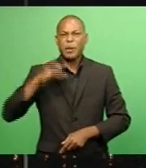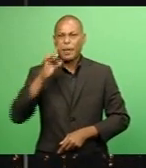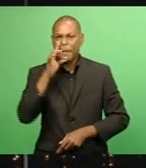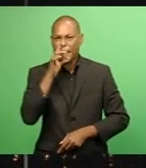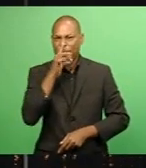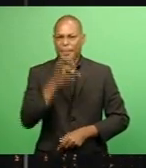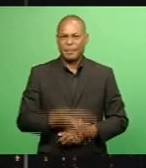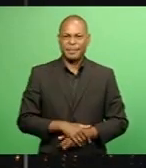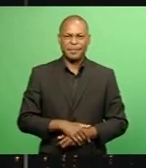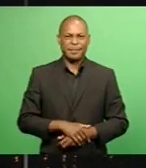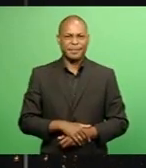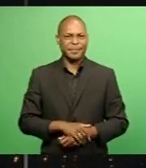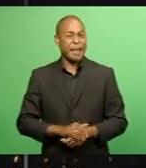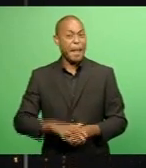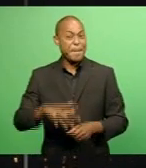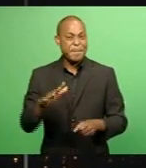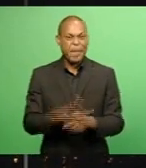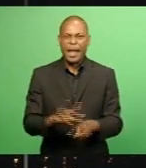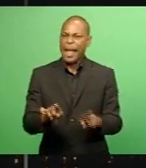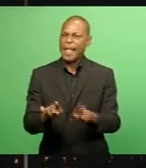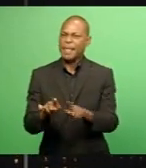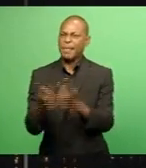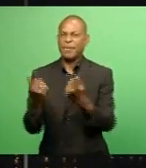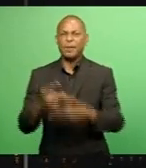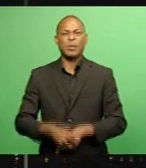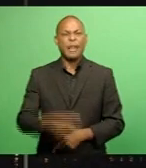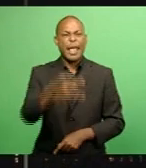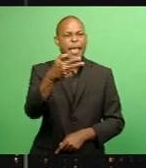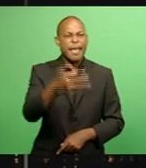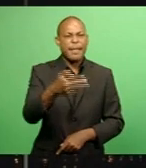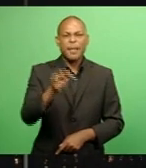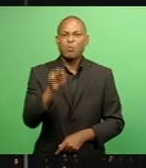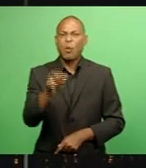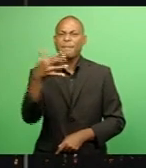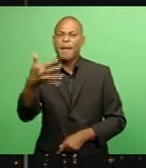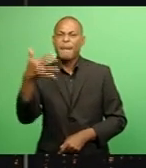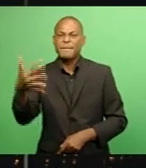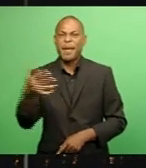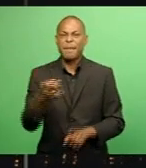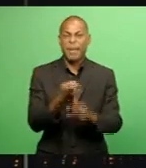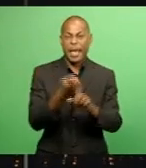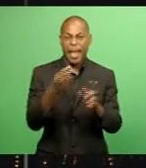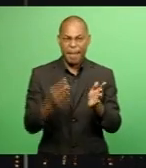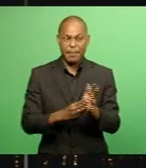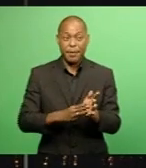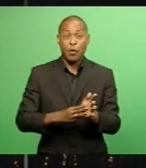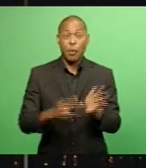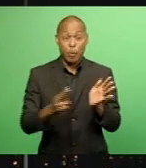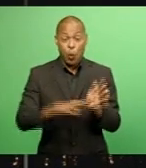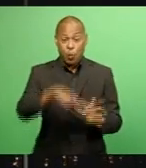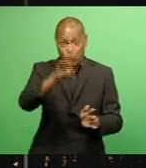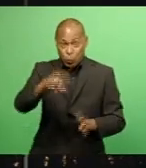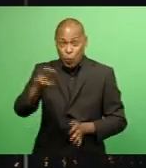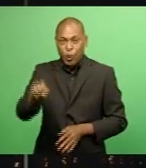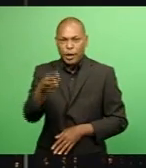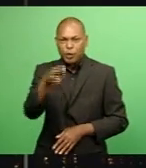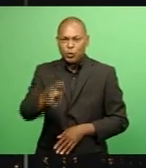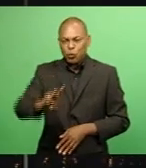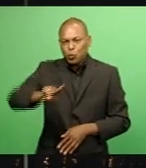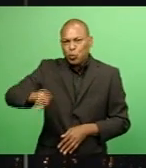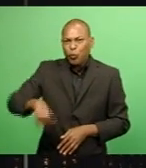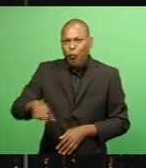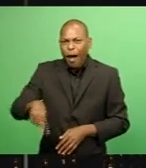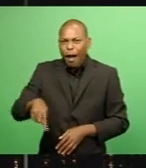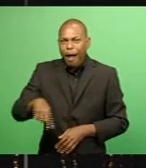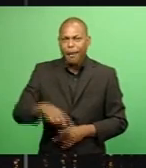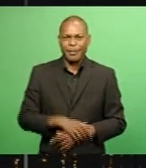Difference Fiji to walk a total of 18.55 kilometers from Nosori town to Ratu Sukuna Park in